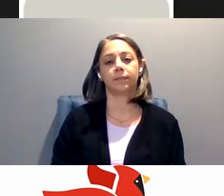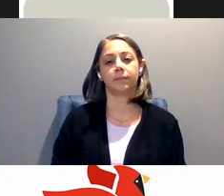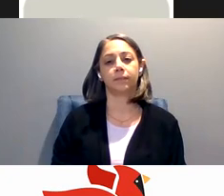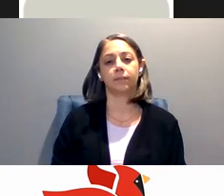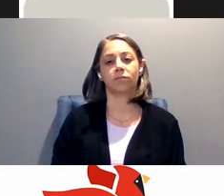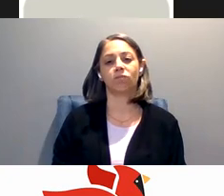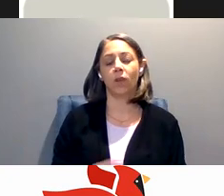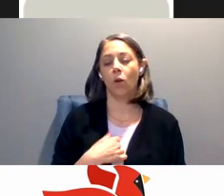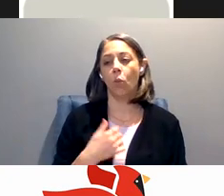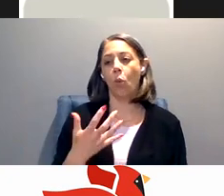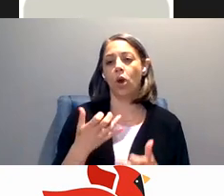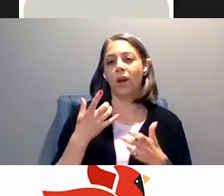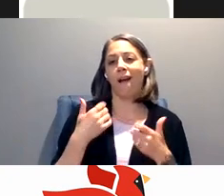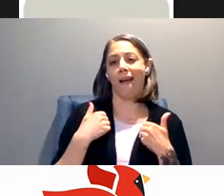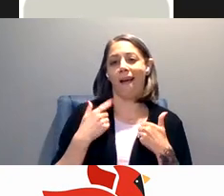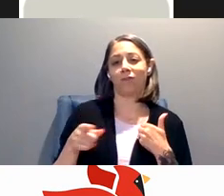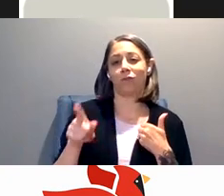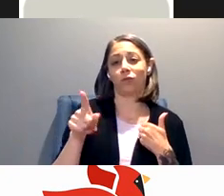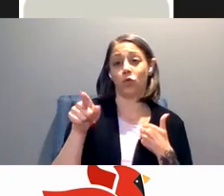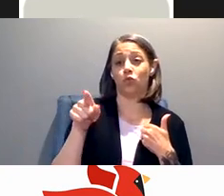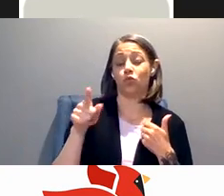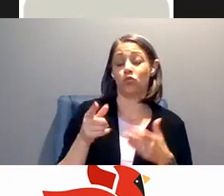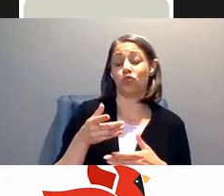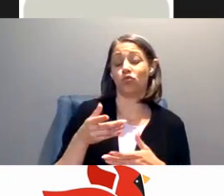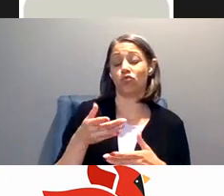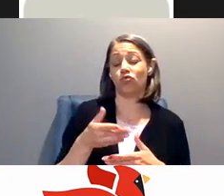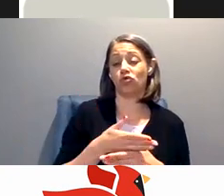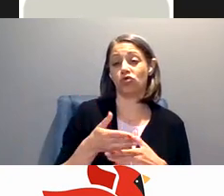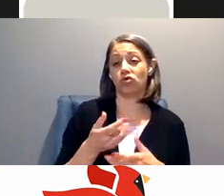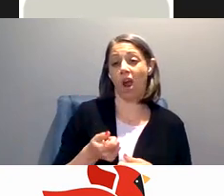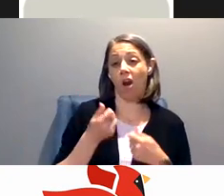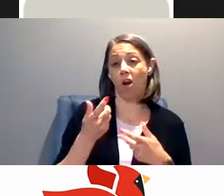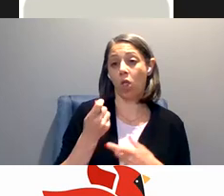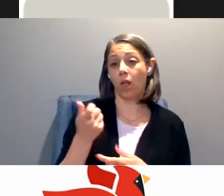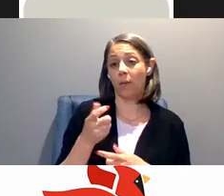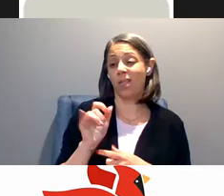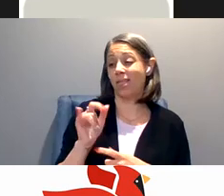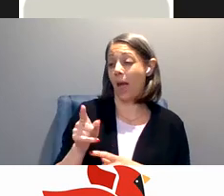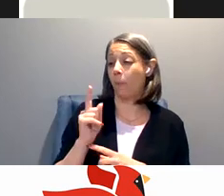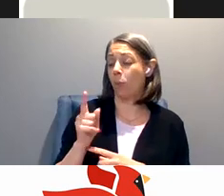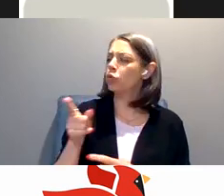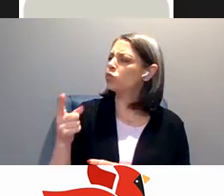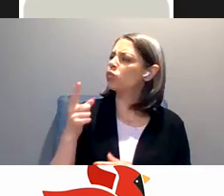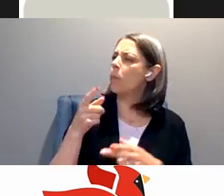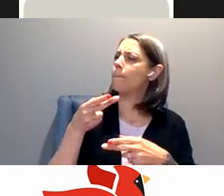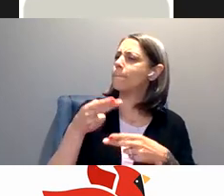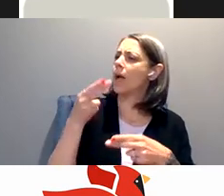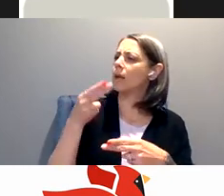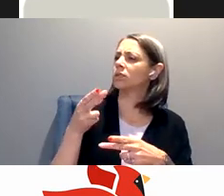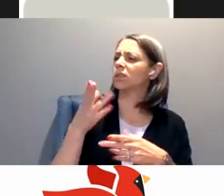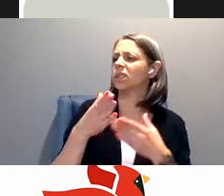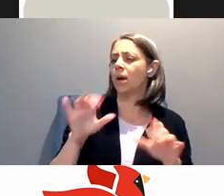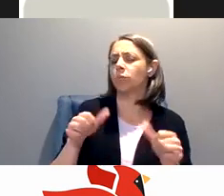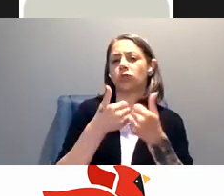you share a little bit about maybe that moment, because you did mention some challenges